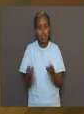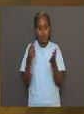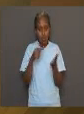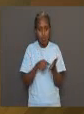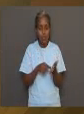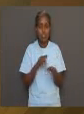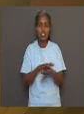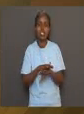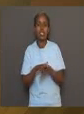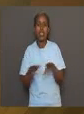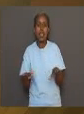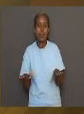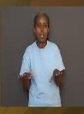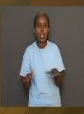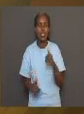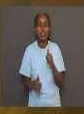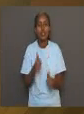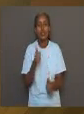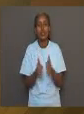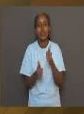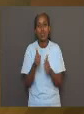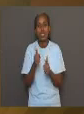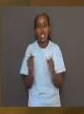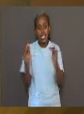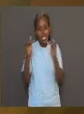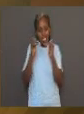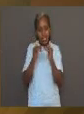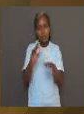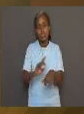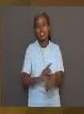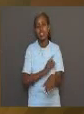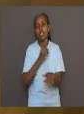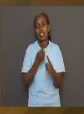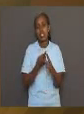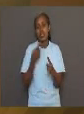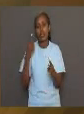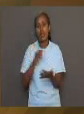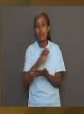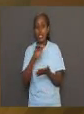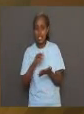a plane which are equidistant from the center.